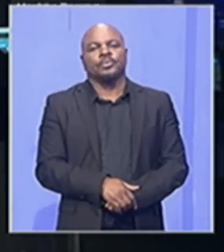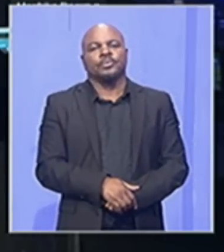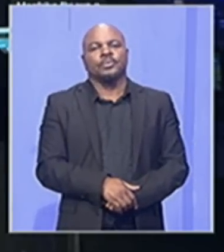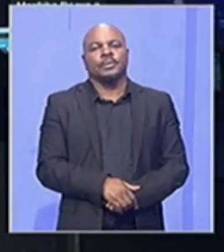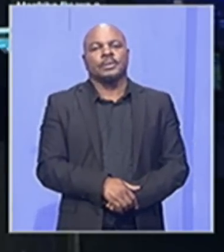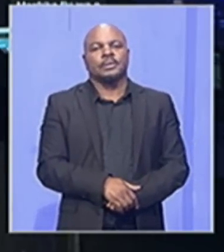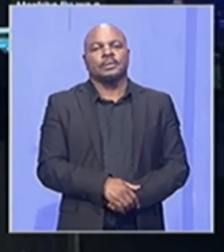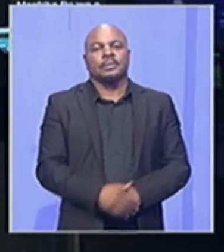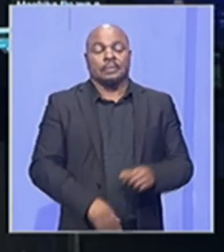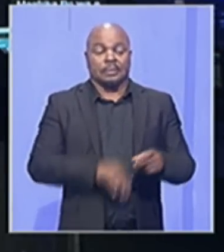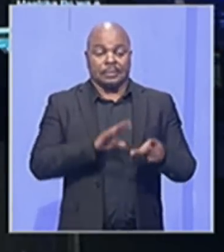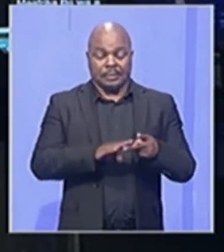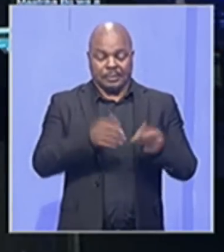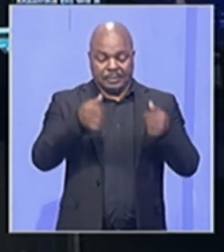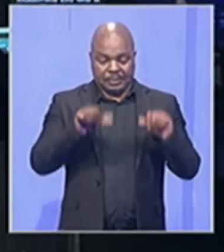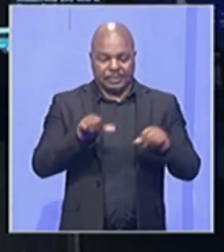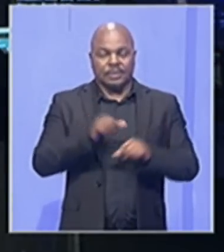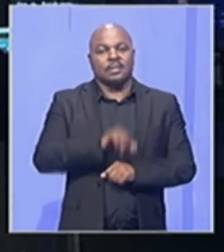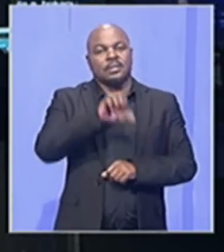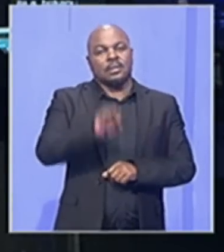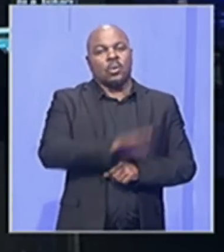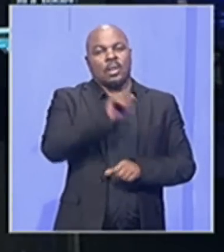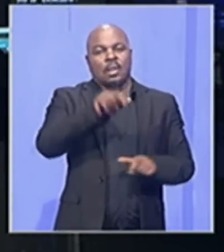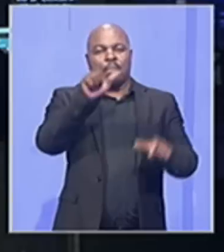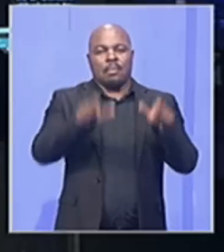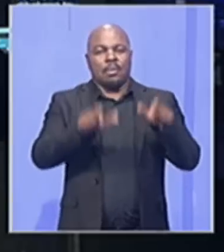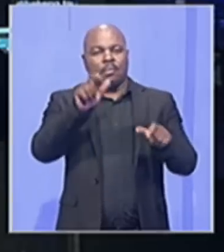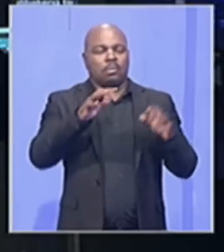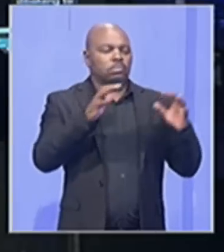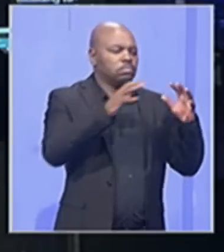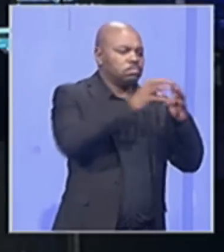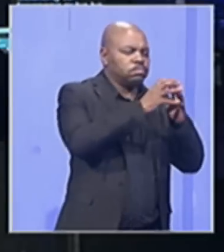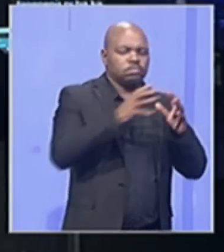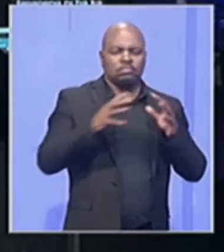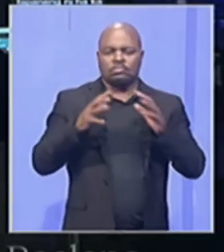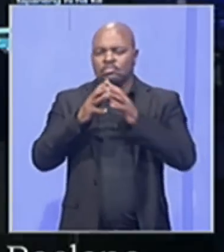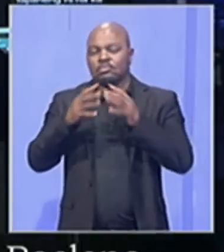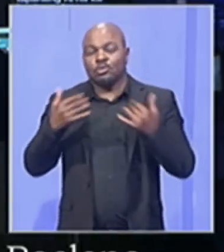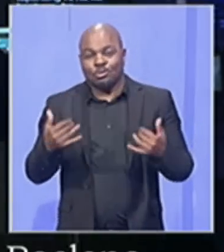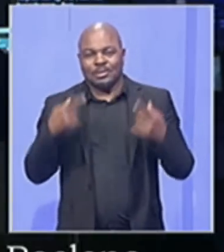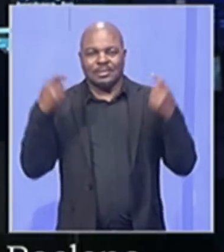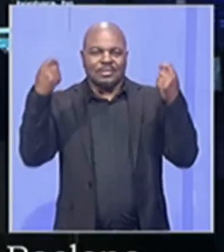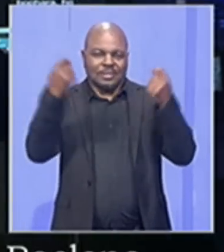Moikaoleleng re fumana hore ma-Afrika Borwa a bokane dibakeng tse fapaneng naha ka bophara ho keteka